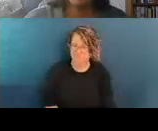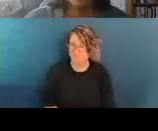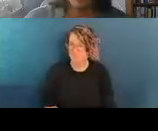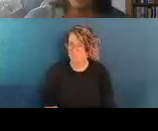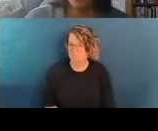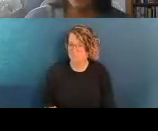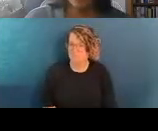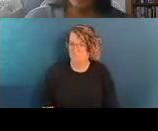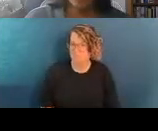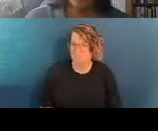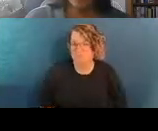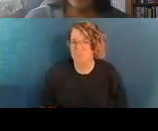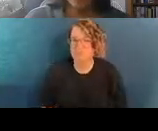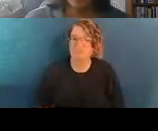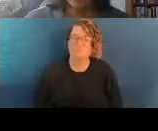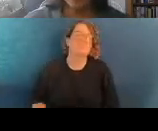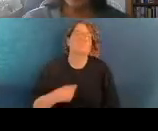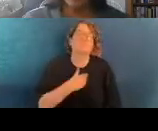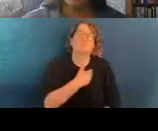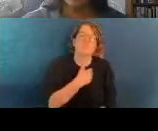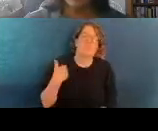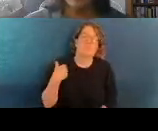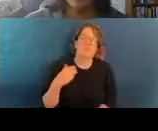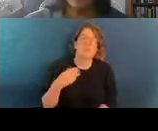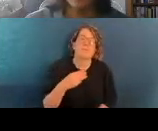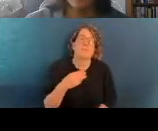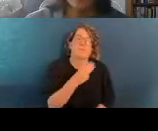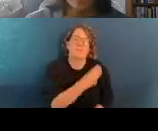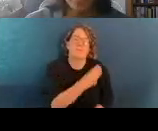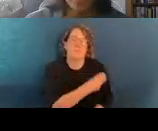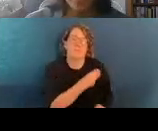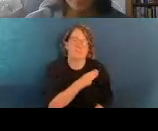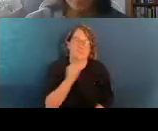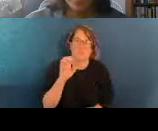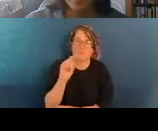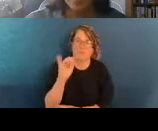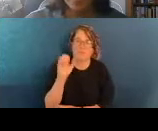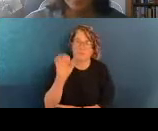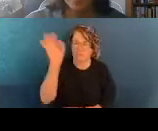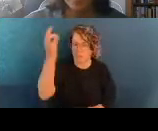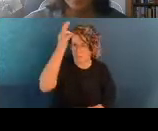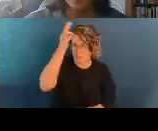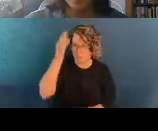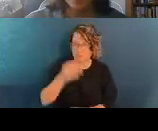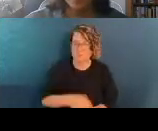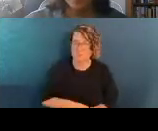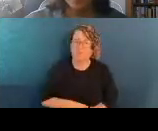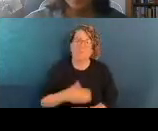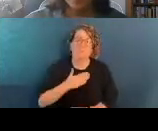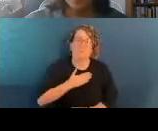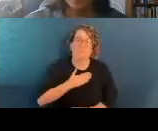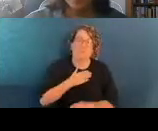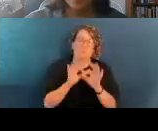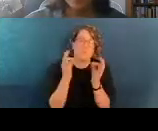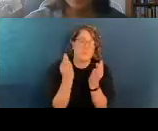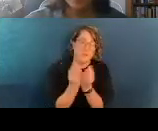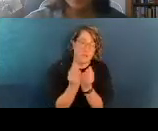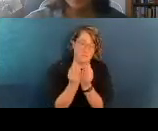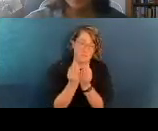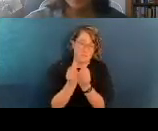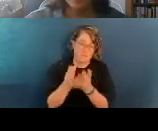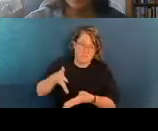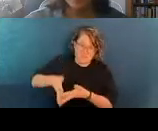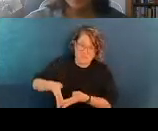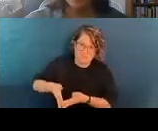I'm a member of the Manitoba Métis Federation with my ancestral and family roots in the communities of